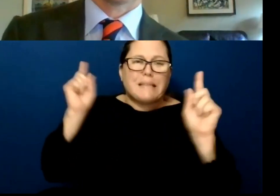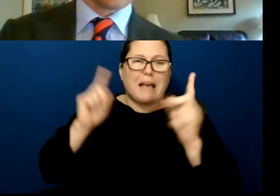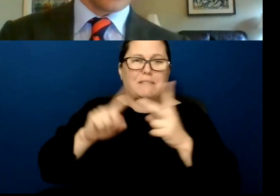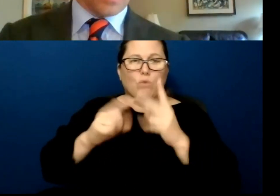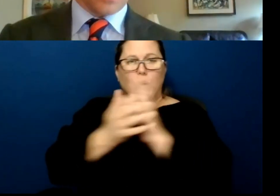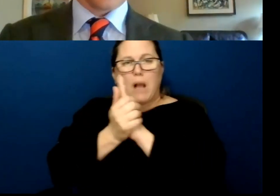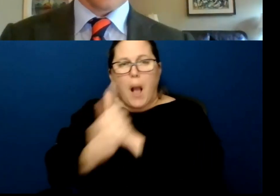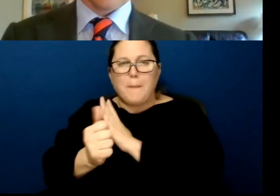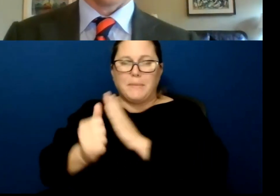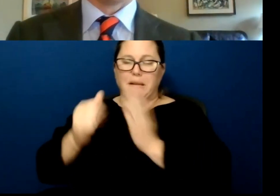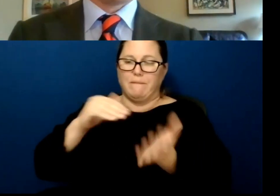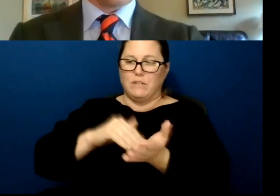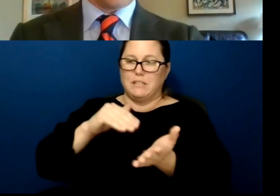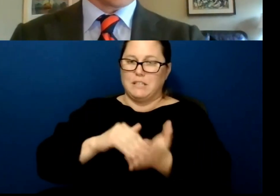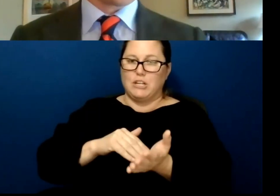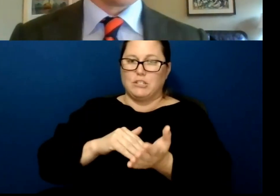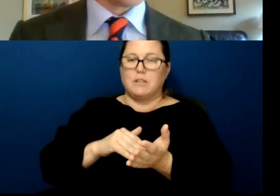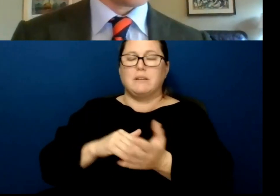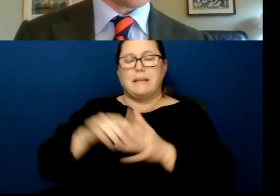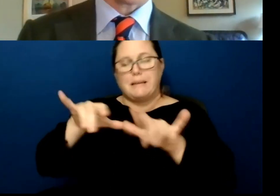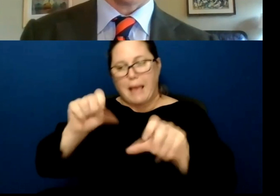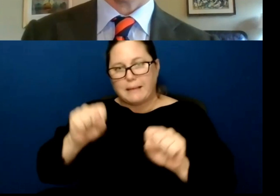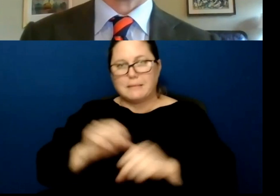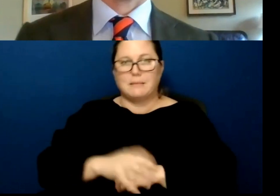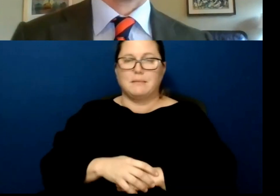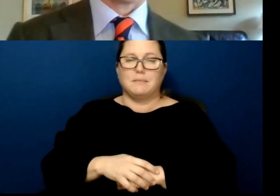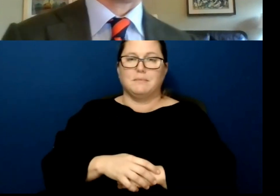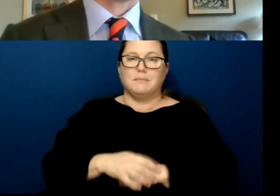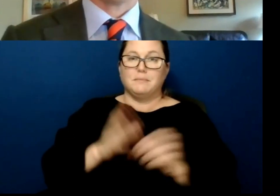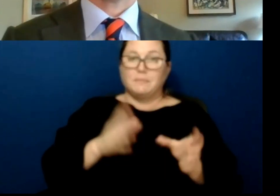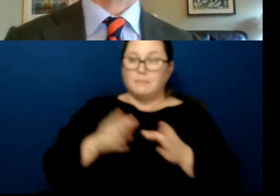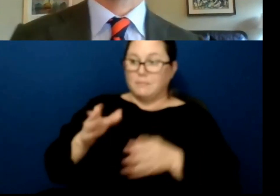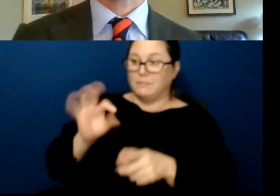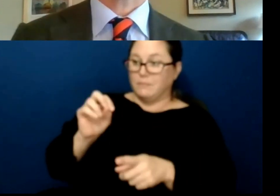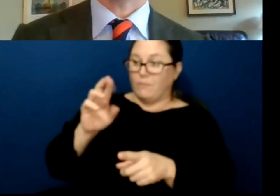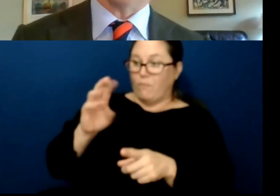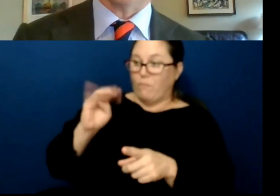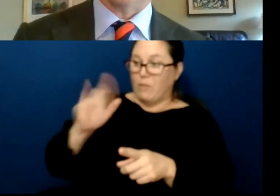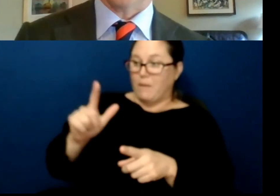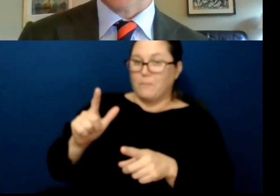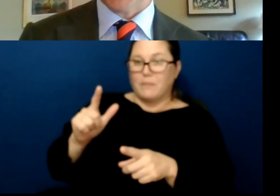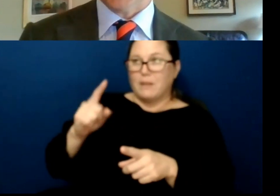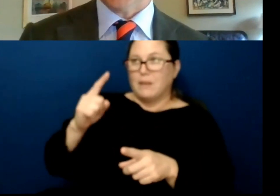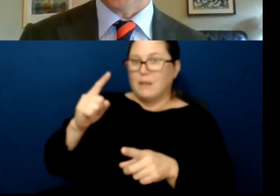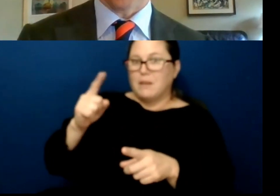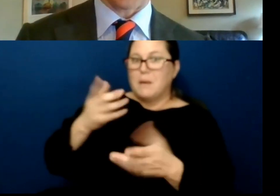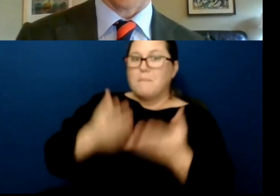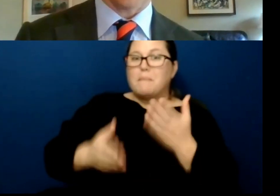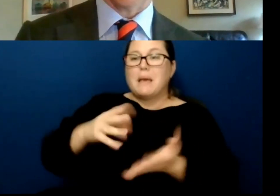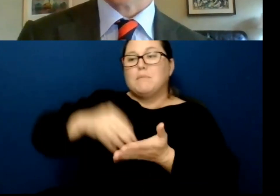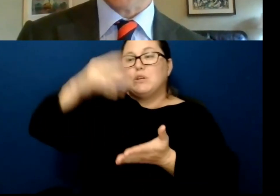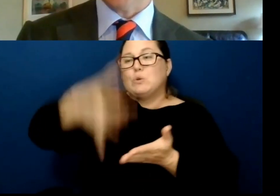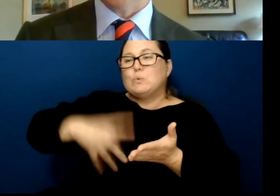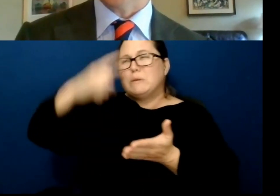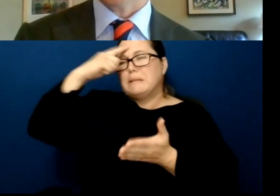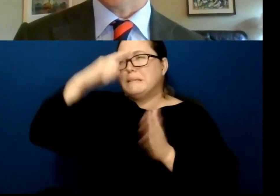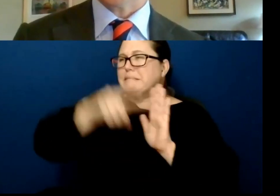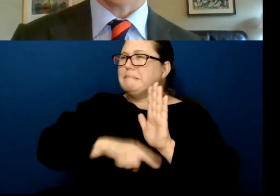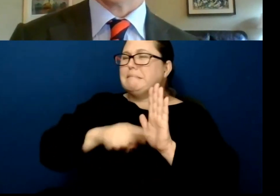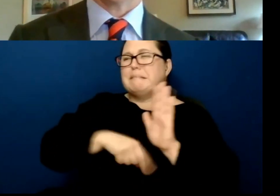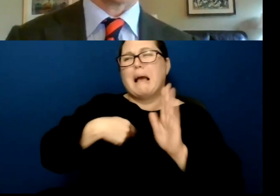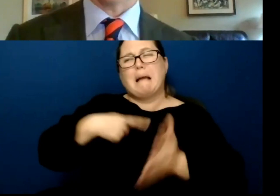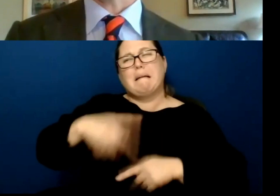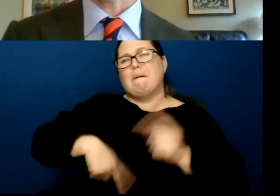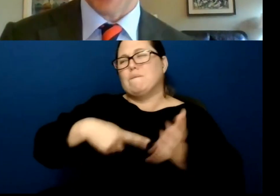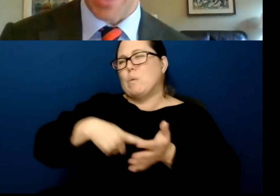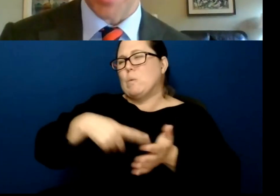starting you. off at those places. Mr. Fermil, any thoughts on that too? Like say, oh, well, I could never afford to work in this field. I